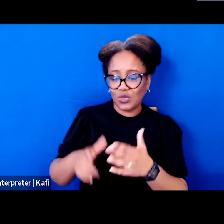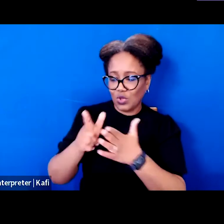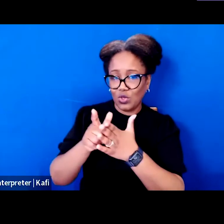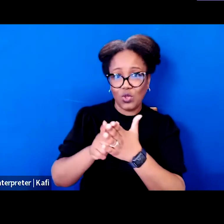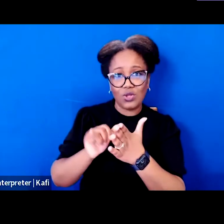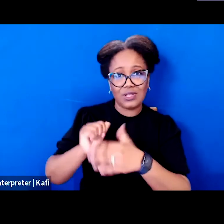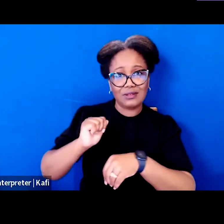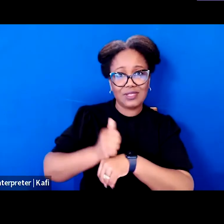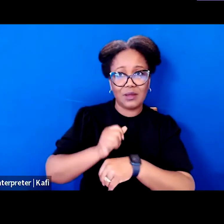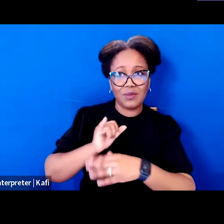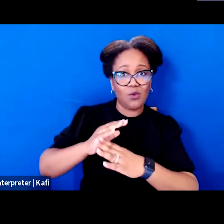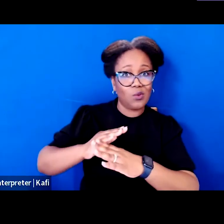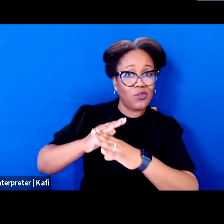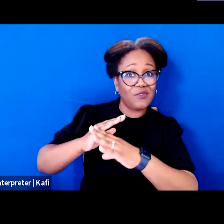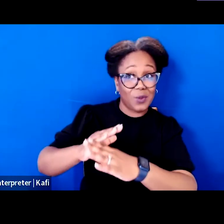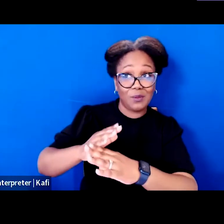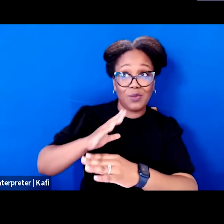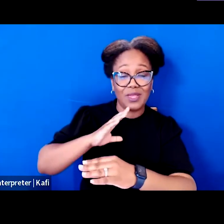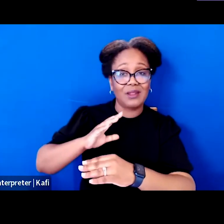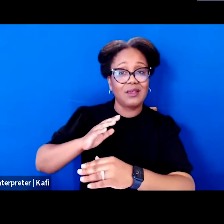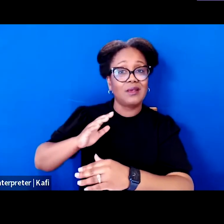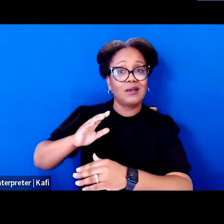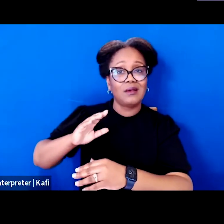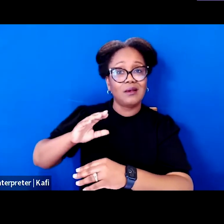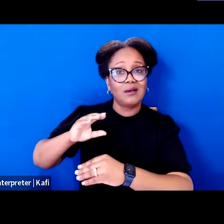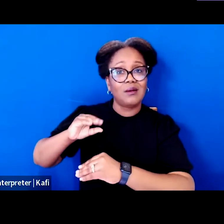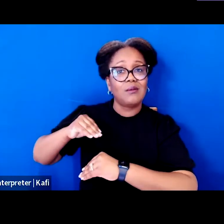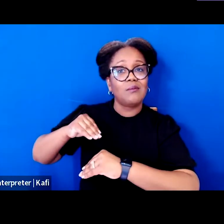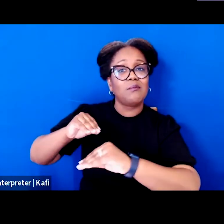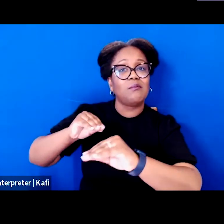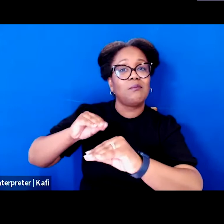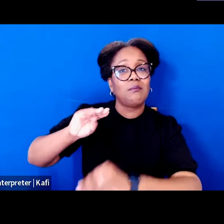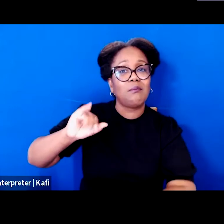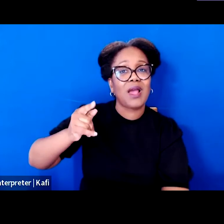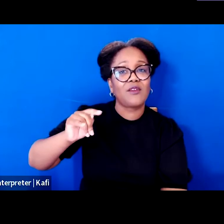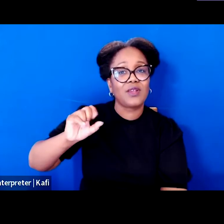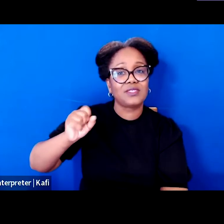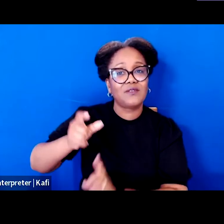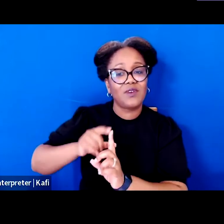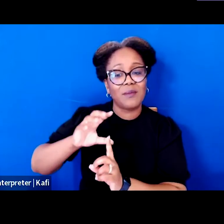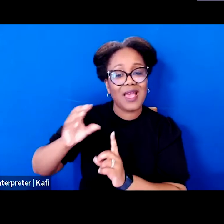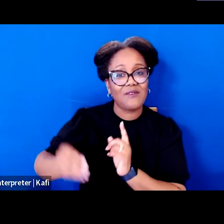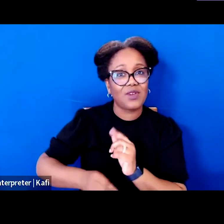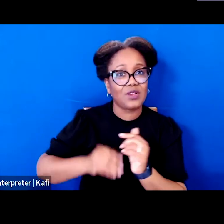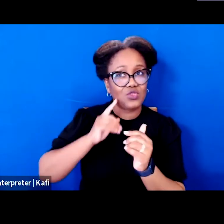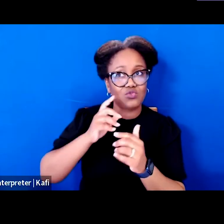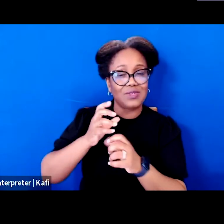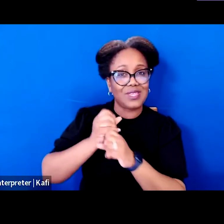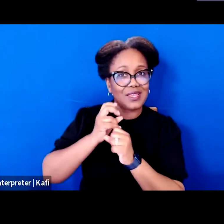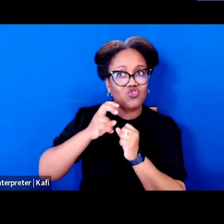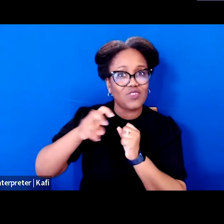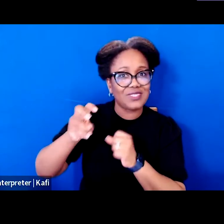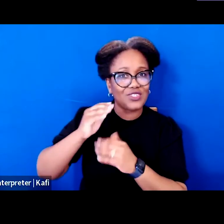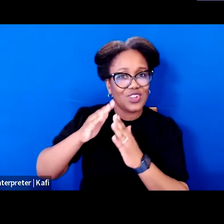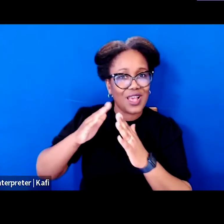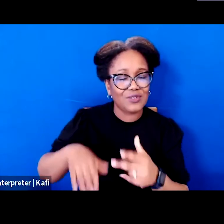many newcomers and migrants that are coming from many places, including many countries in Africa, in Latin America, and